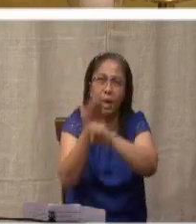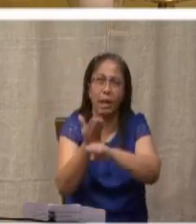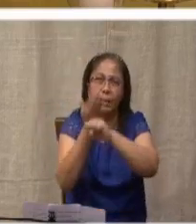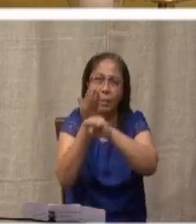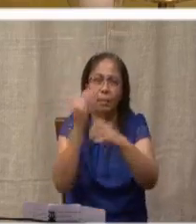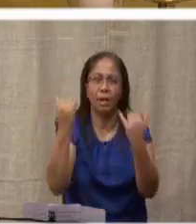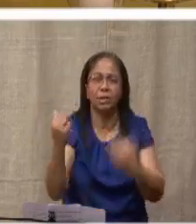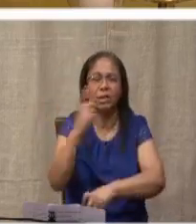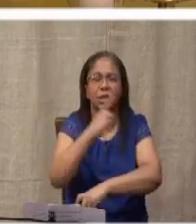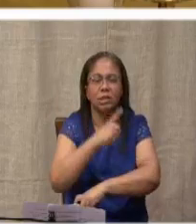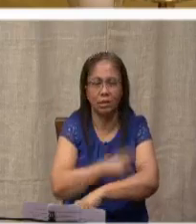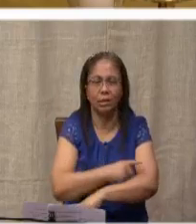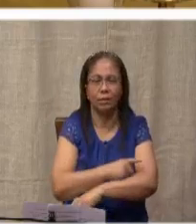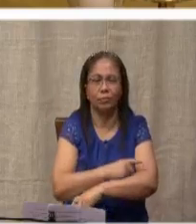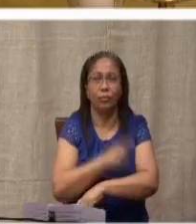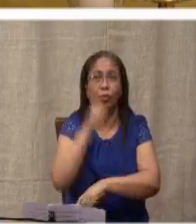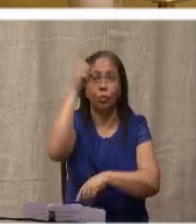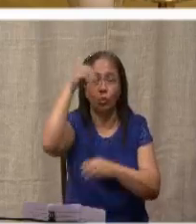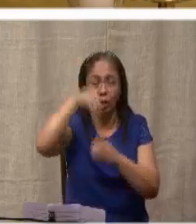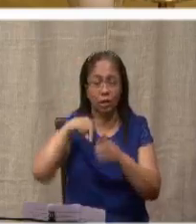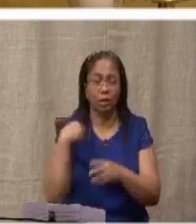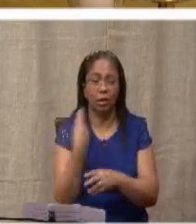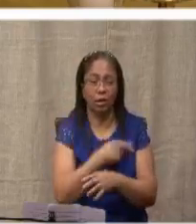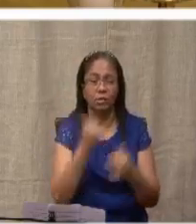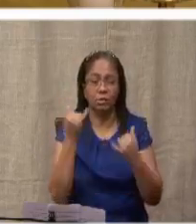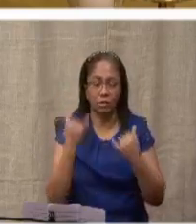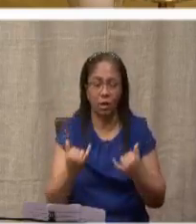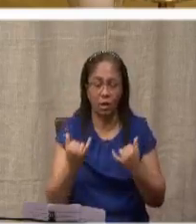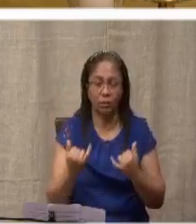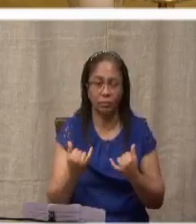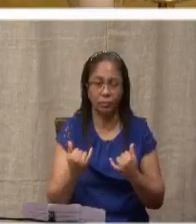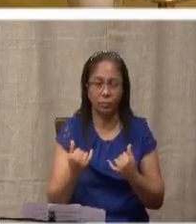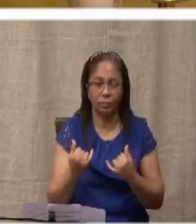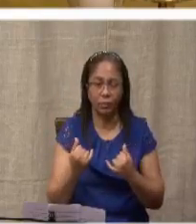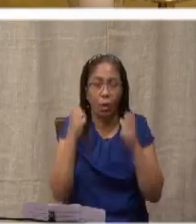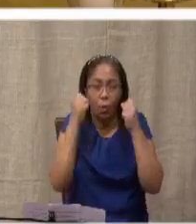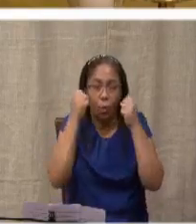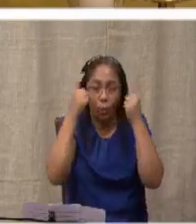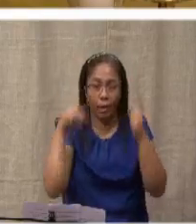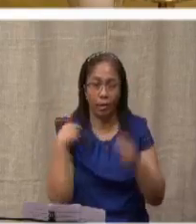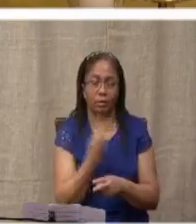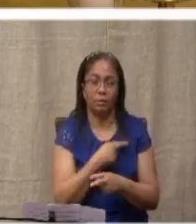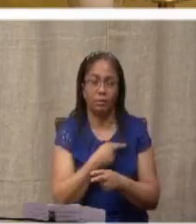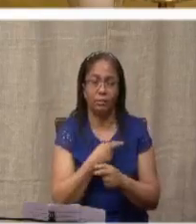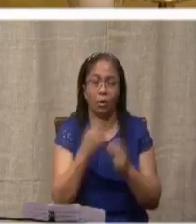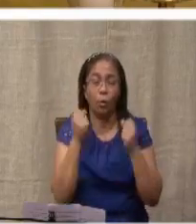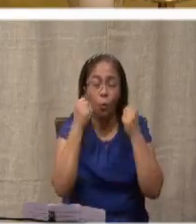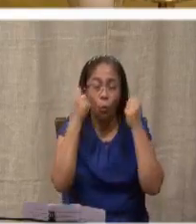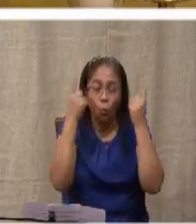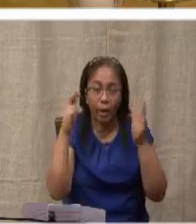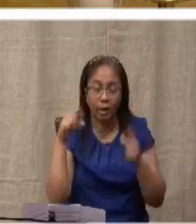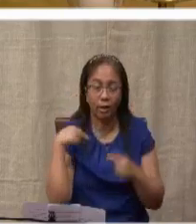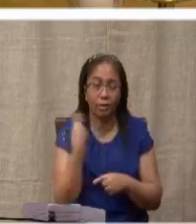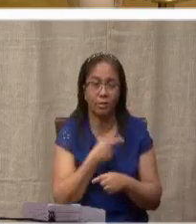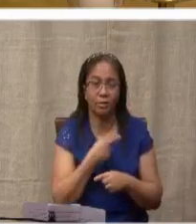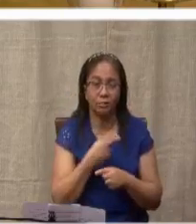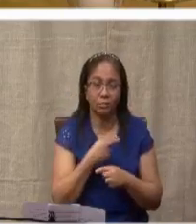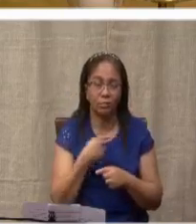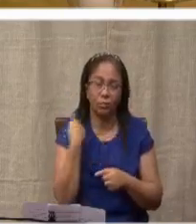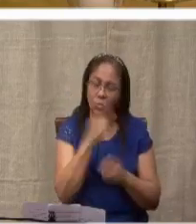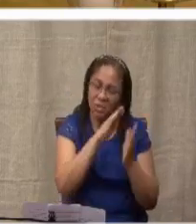day that as you now are in us wake us up oh god wake us up from our